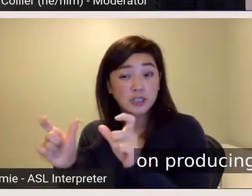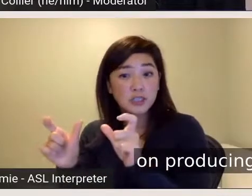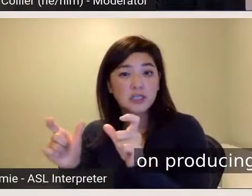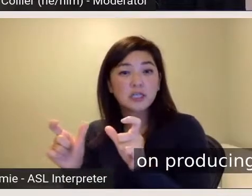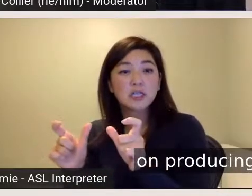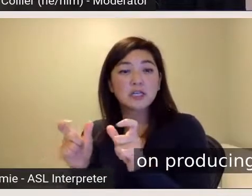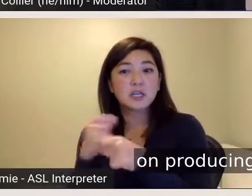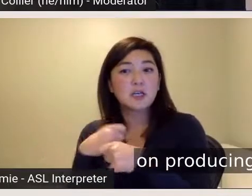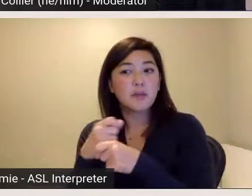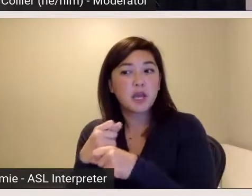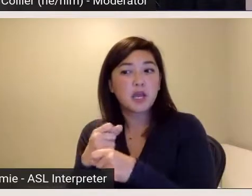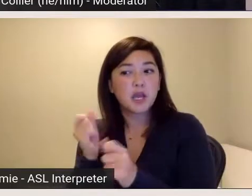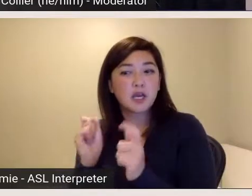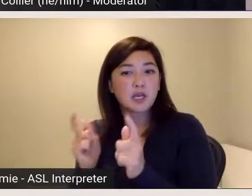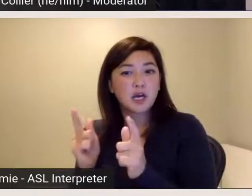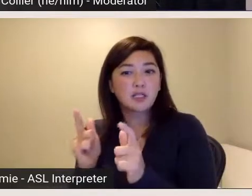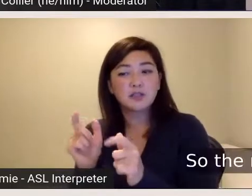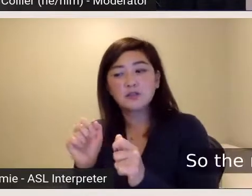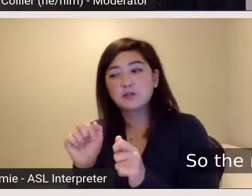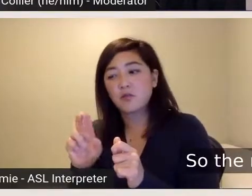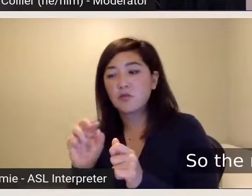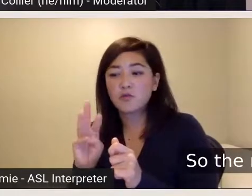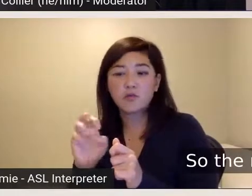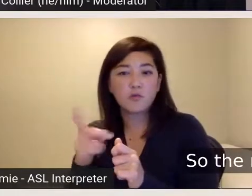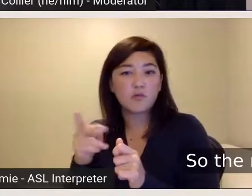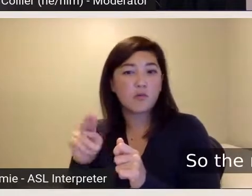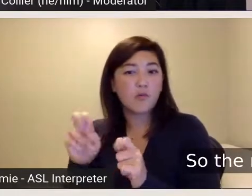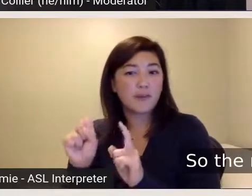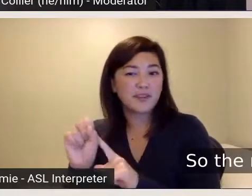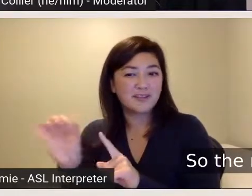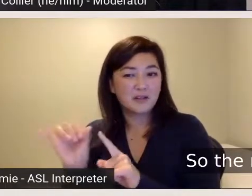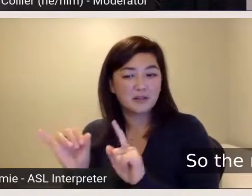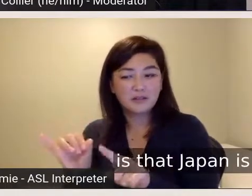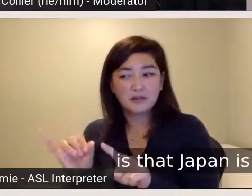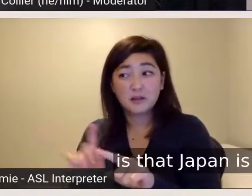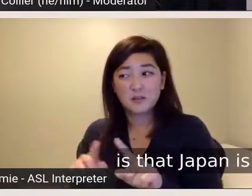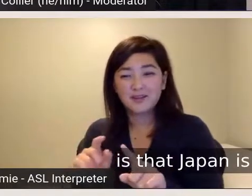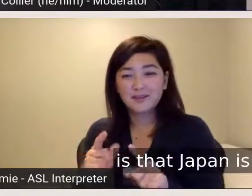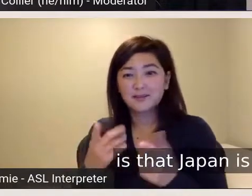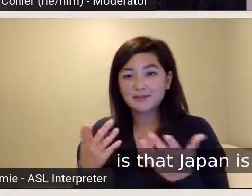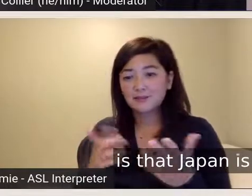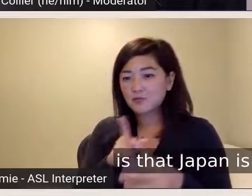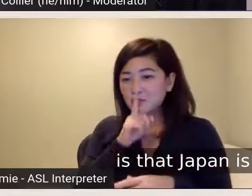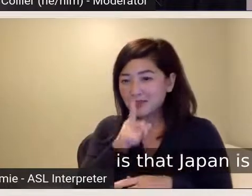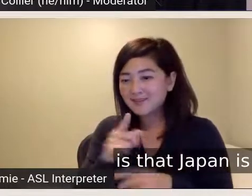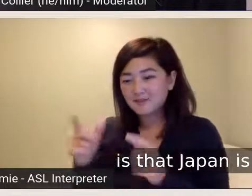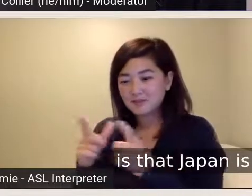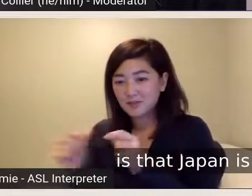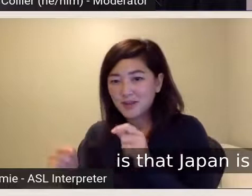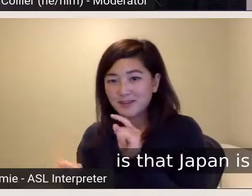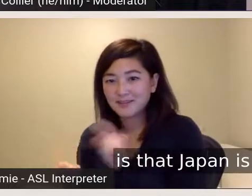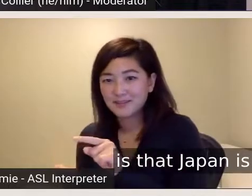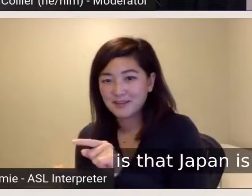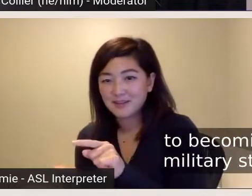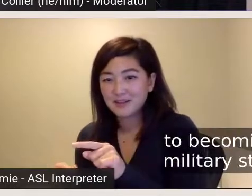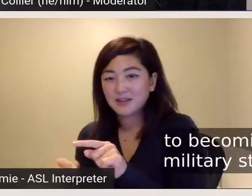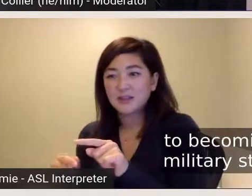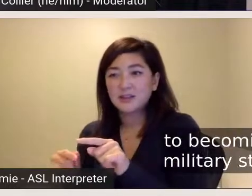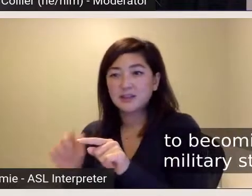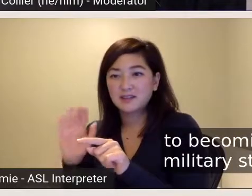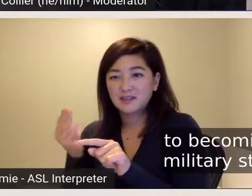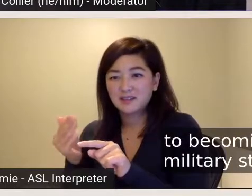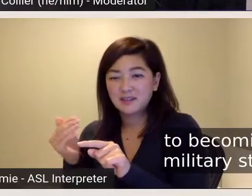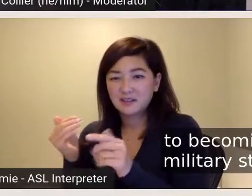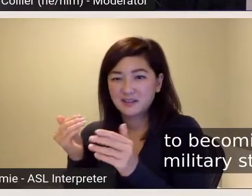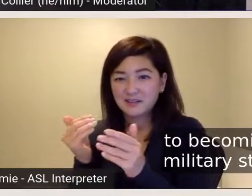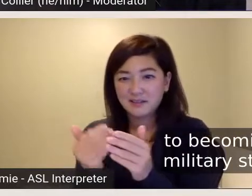arms within Japan. So, the reality, I think, is that Japan is kind of moving closer to